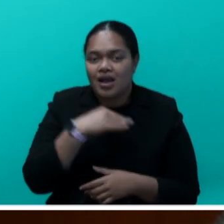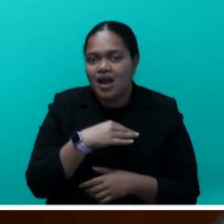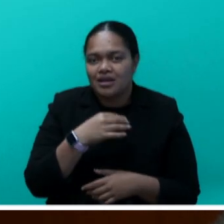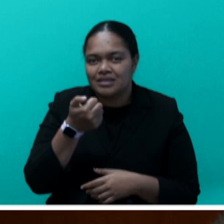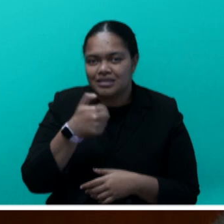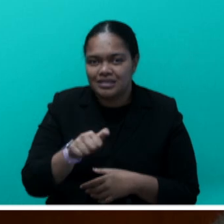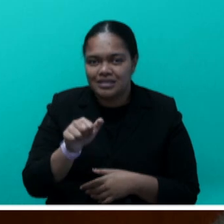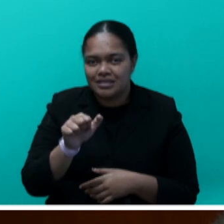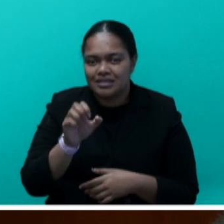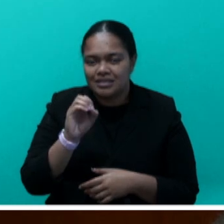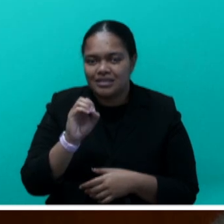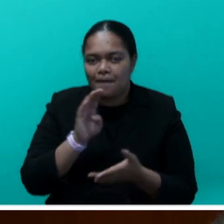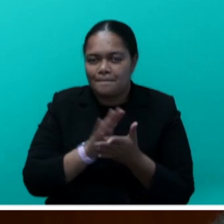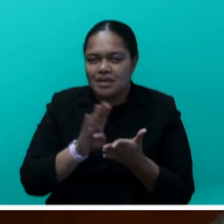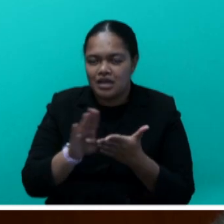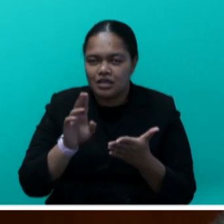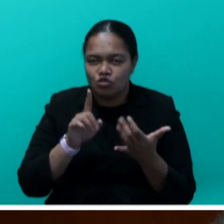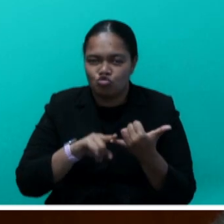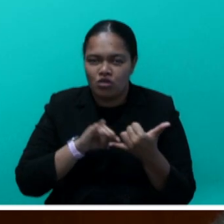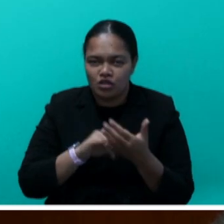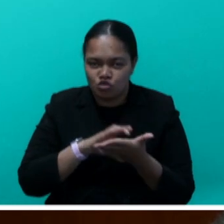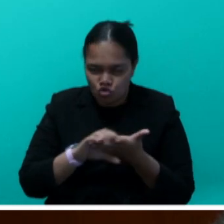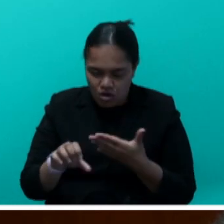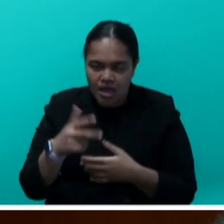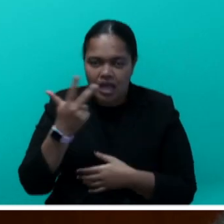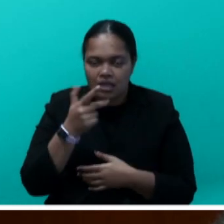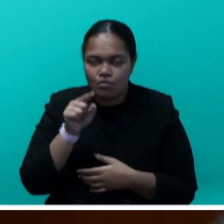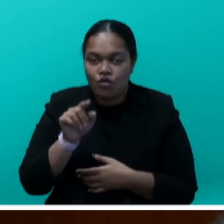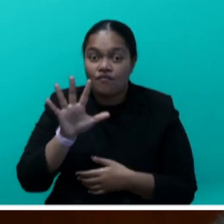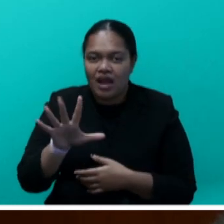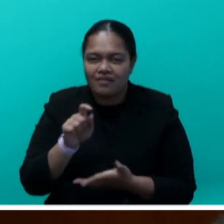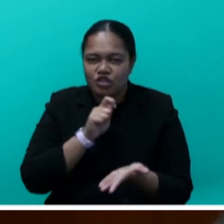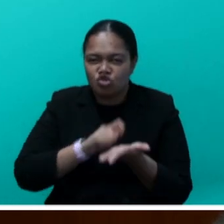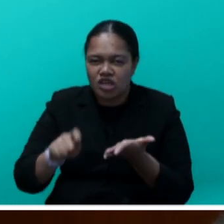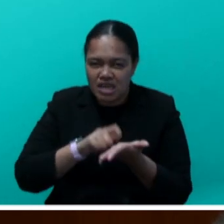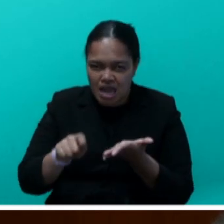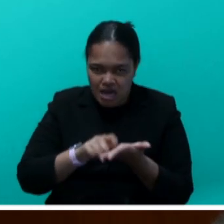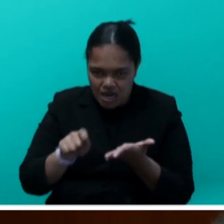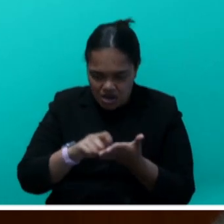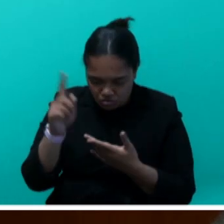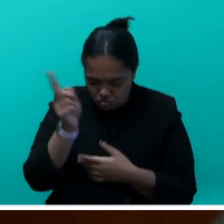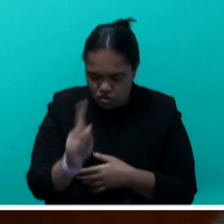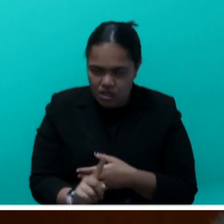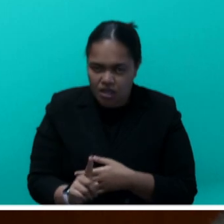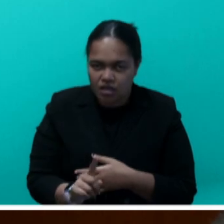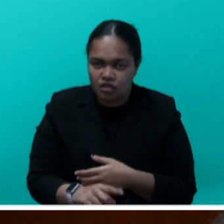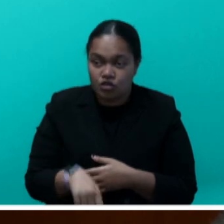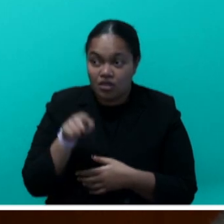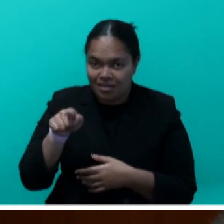billion to a remarkable $18.5 trillion today. That's US dollars,